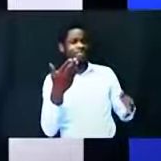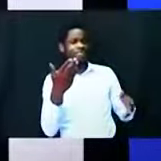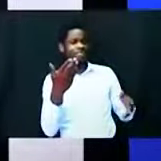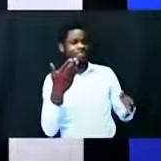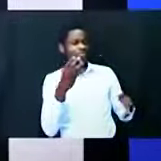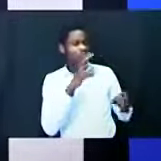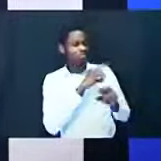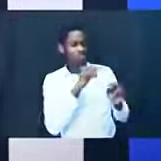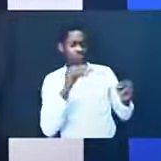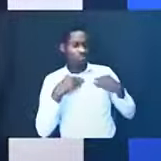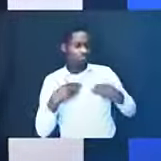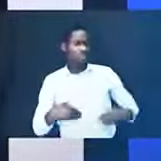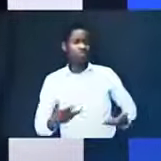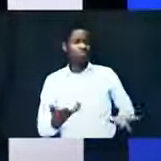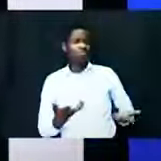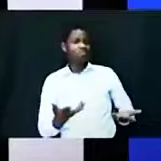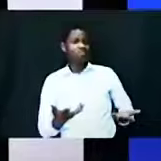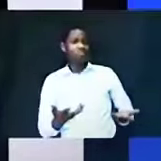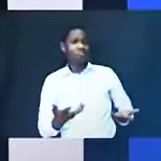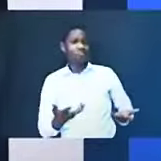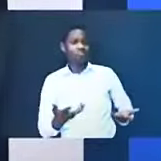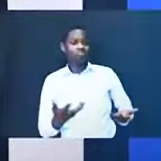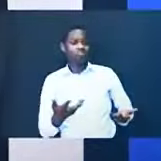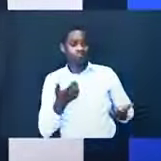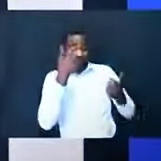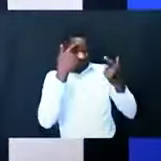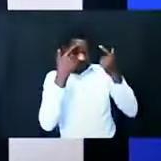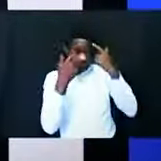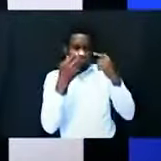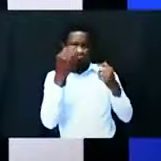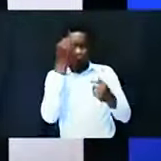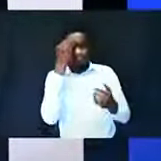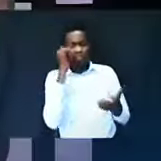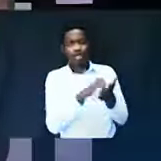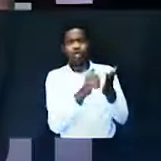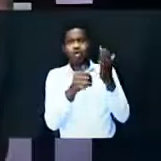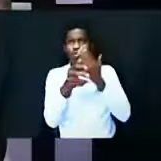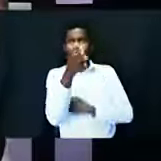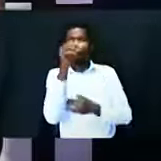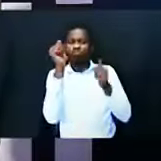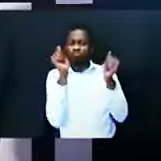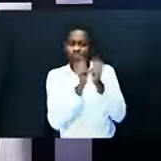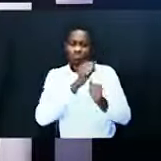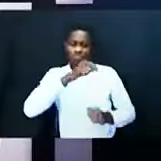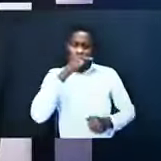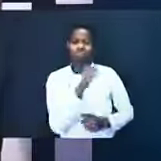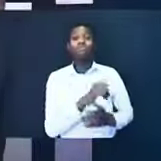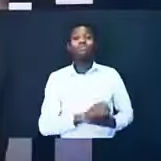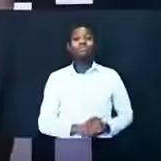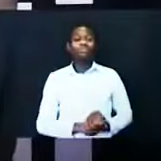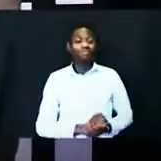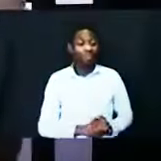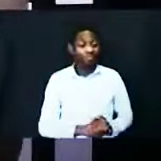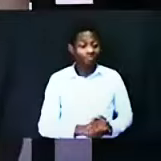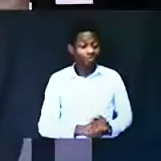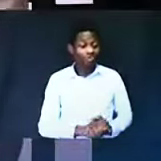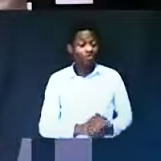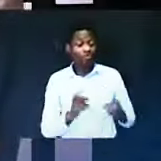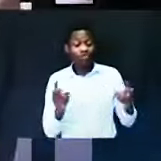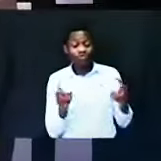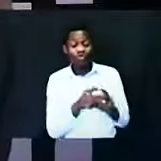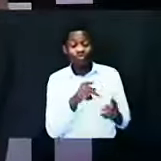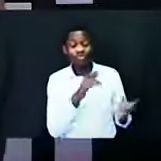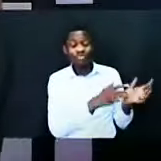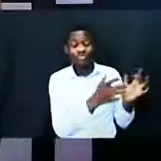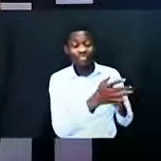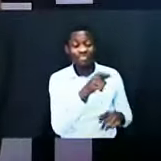No, Debbie, I know that God is with you. That but Jesus understood him. Na Yesu tie na se.